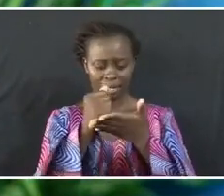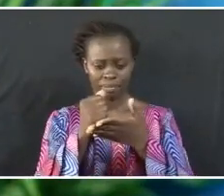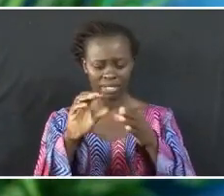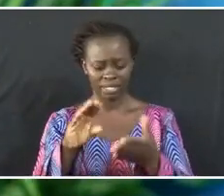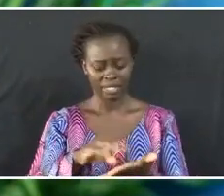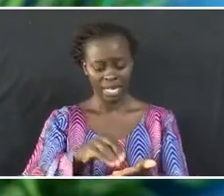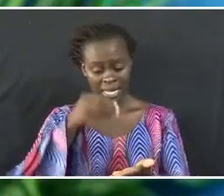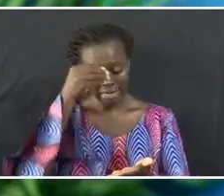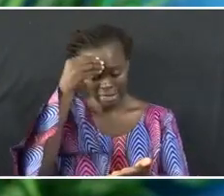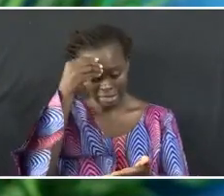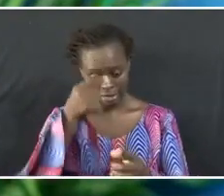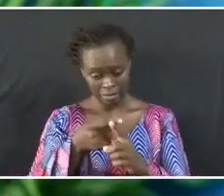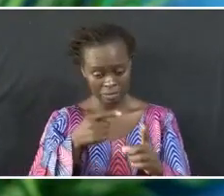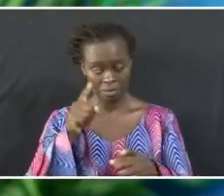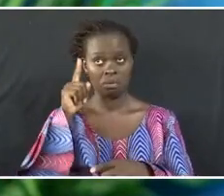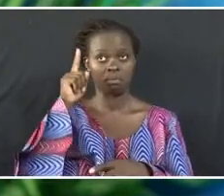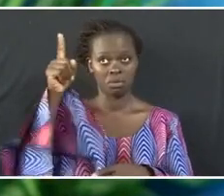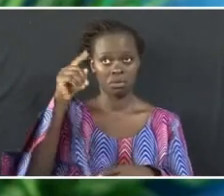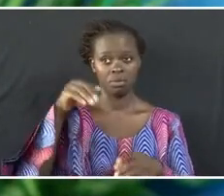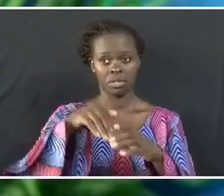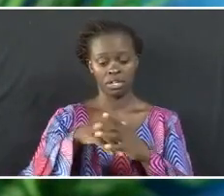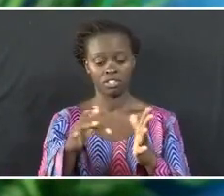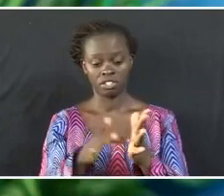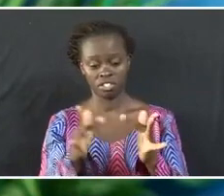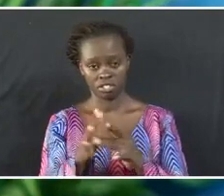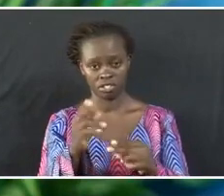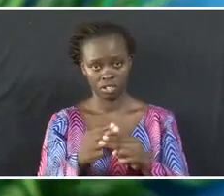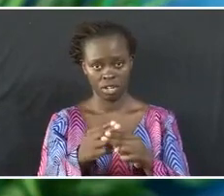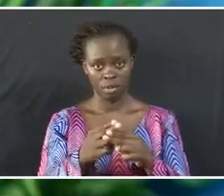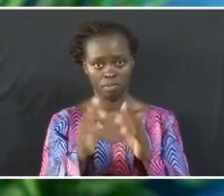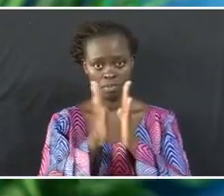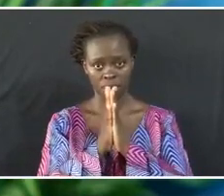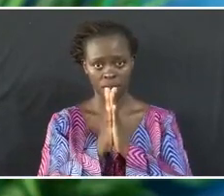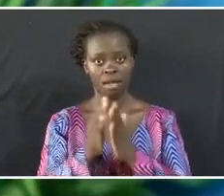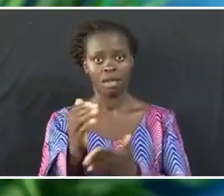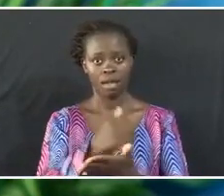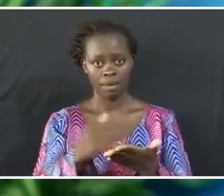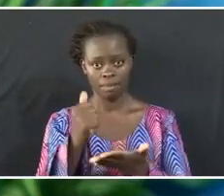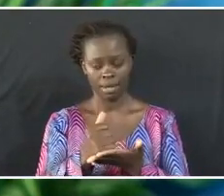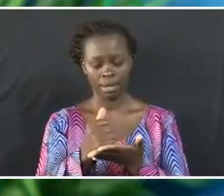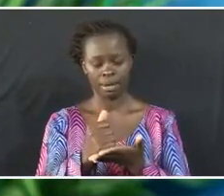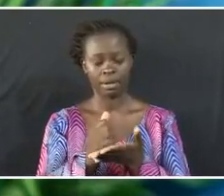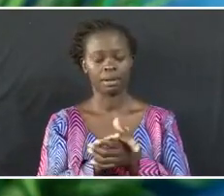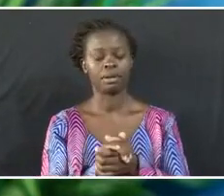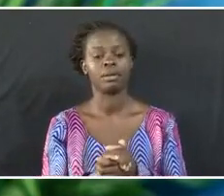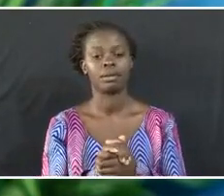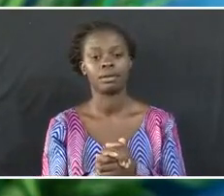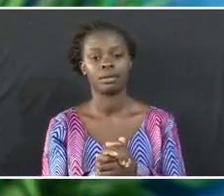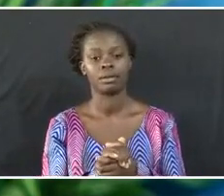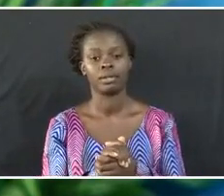something from your word. For it's in Jesus' name we pray. Amen.